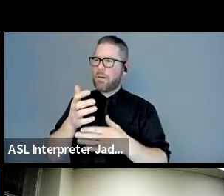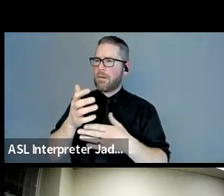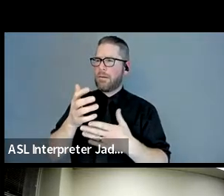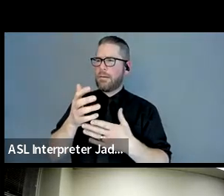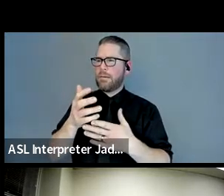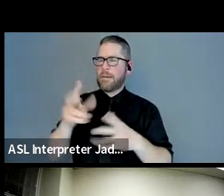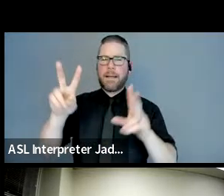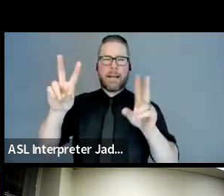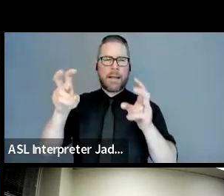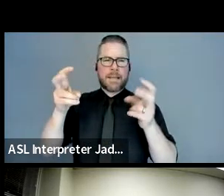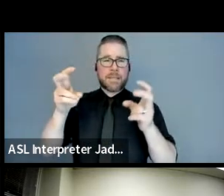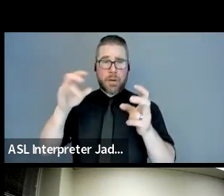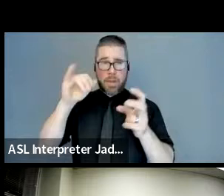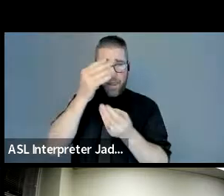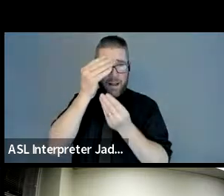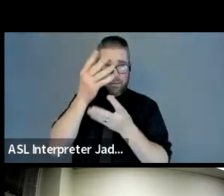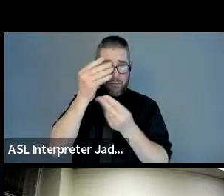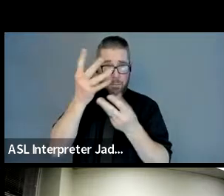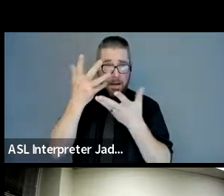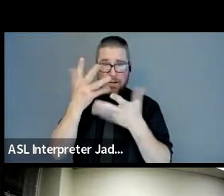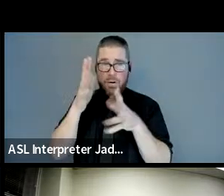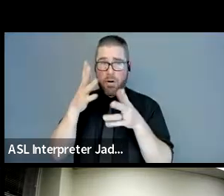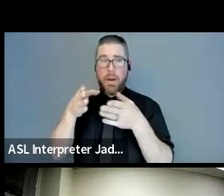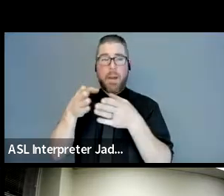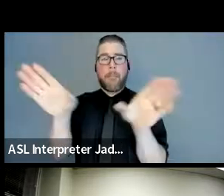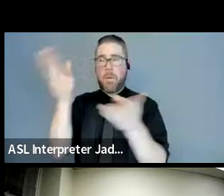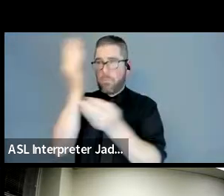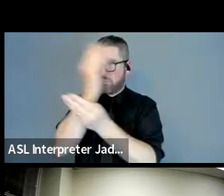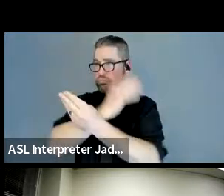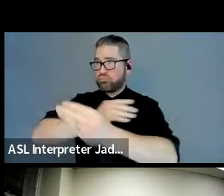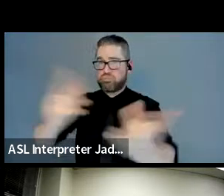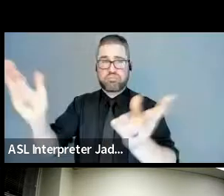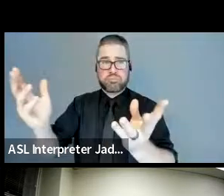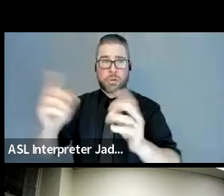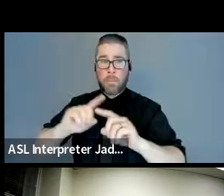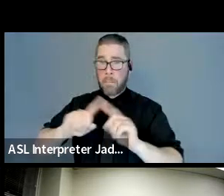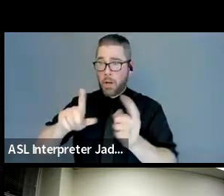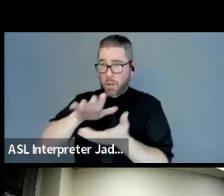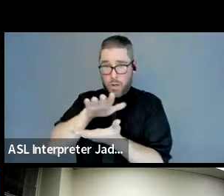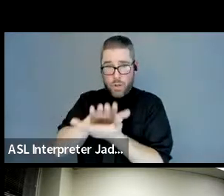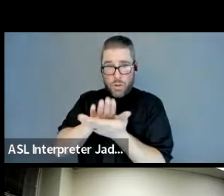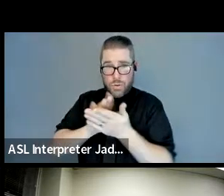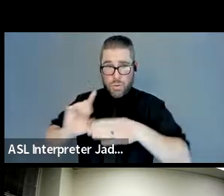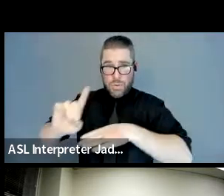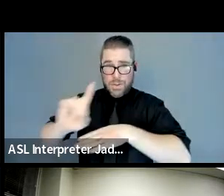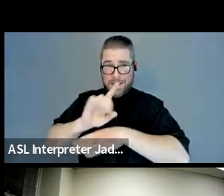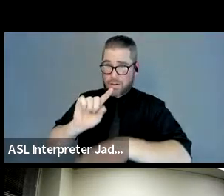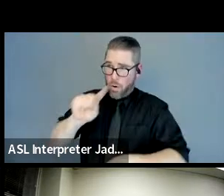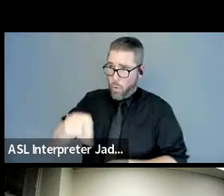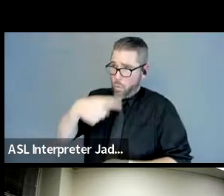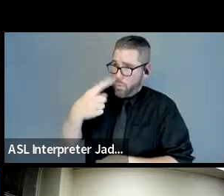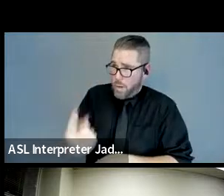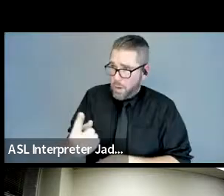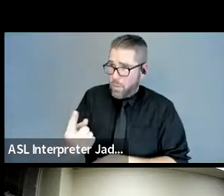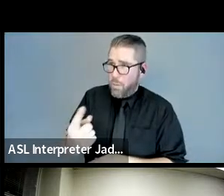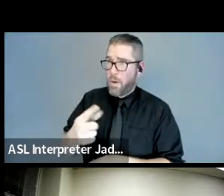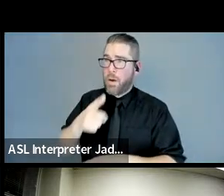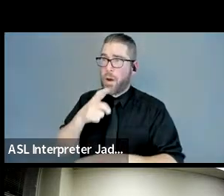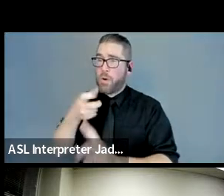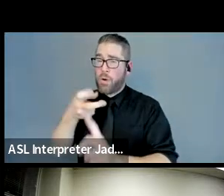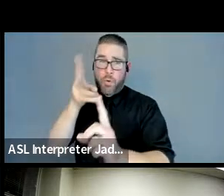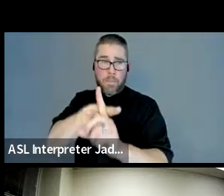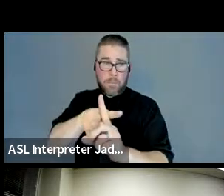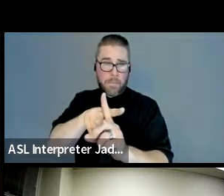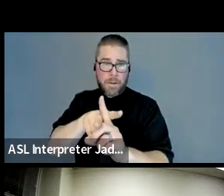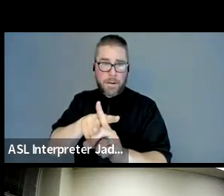gone out to the public, right? But it's only the school district that has put in applications? Yes, correct. And so this measure has been open.